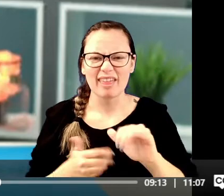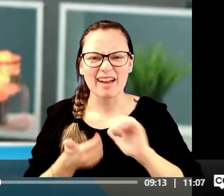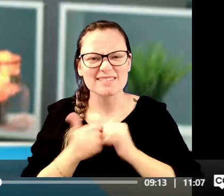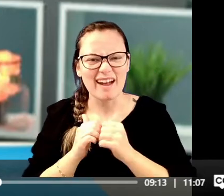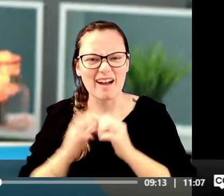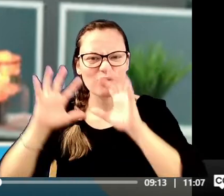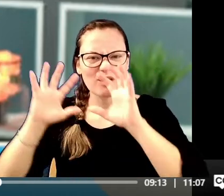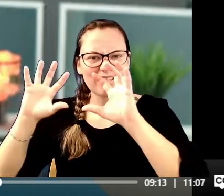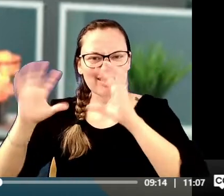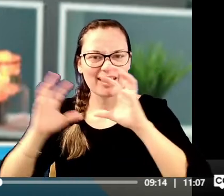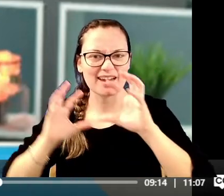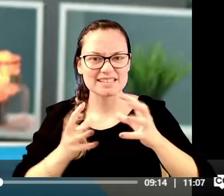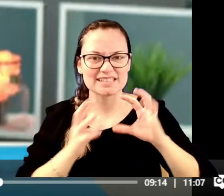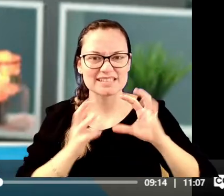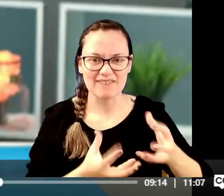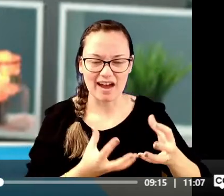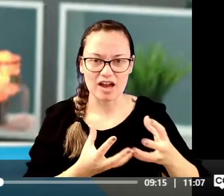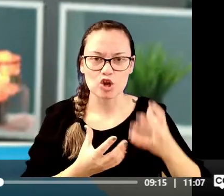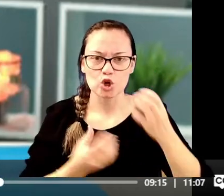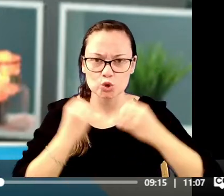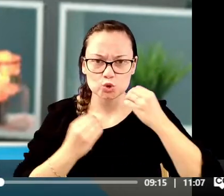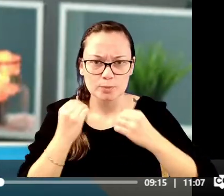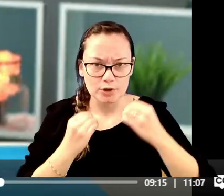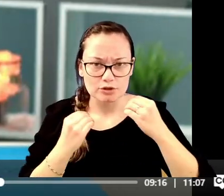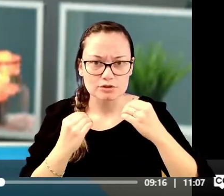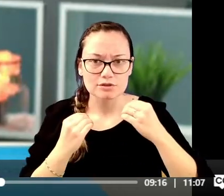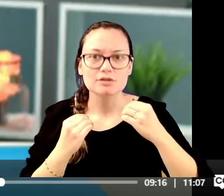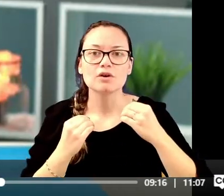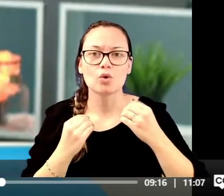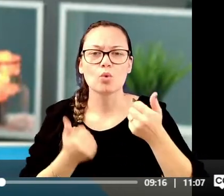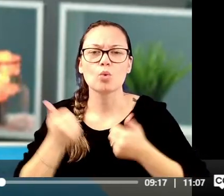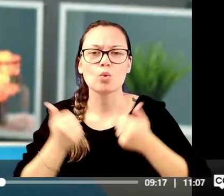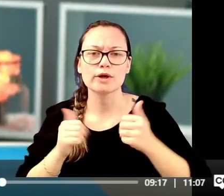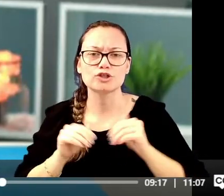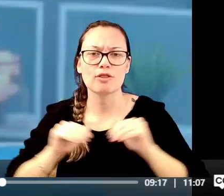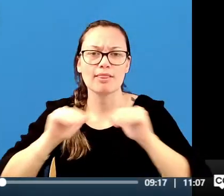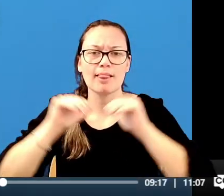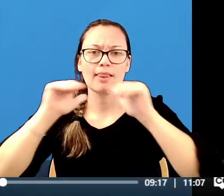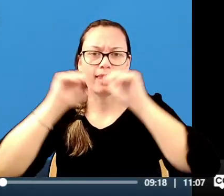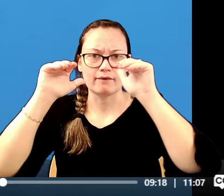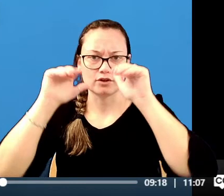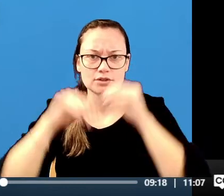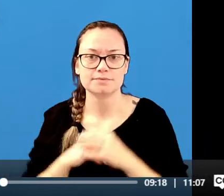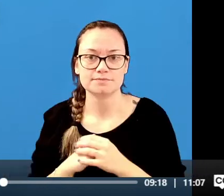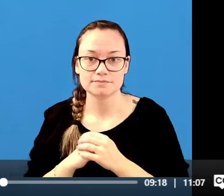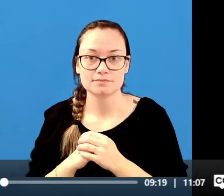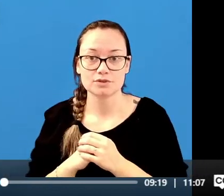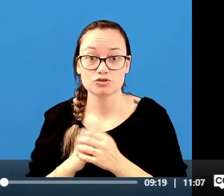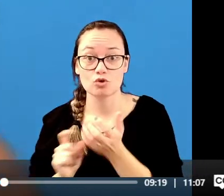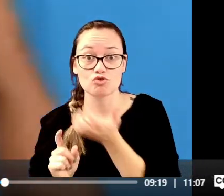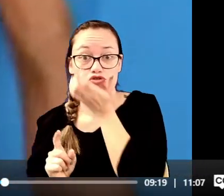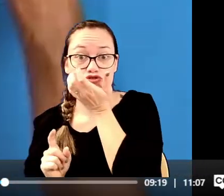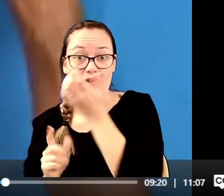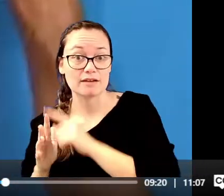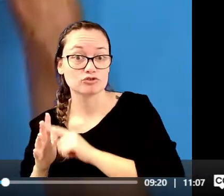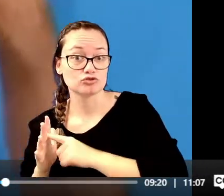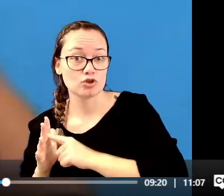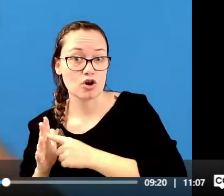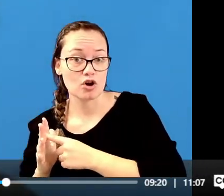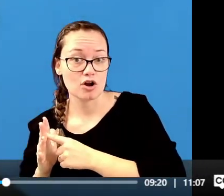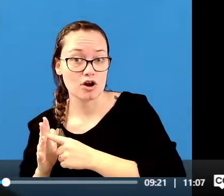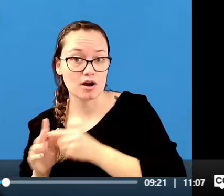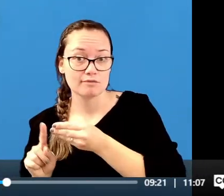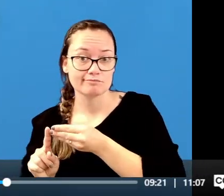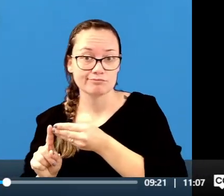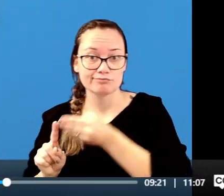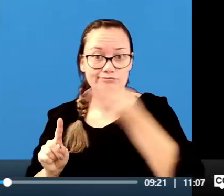classify our consumers. That's how we determine what trophic level they're in, right? So we said that grass was our first trophic level, and the rabbit